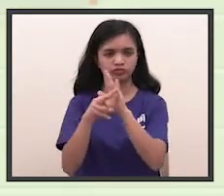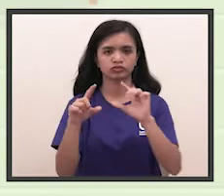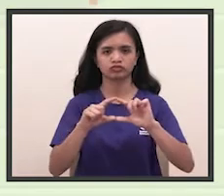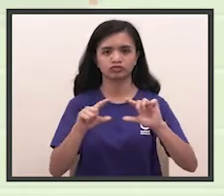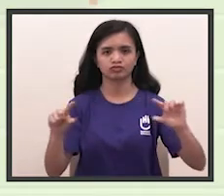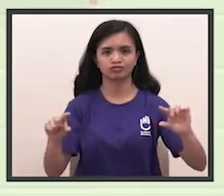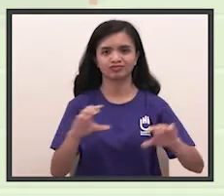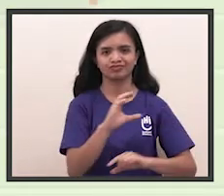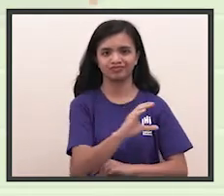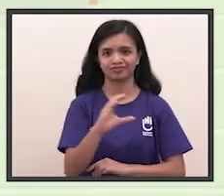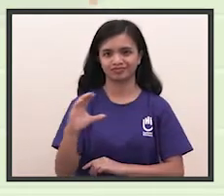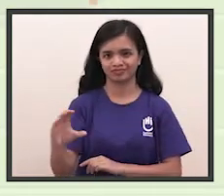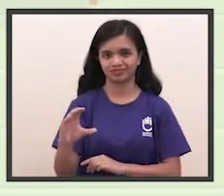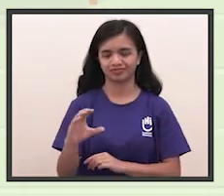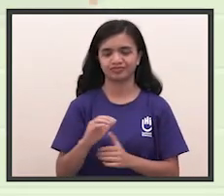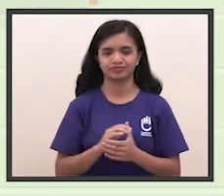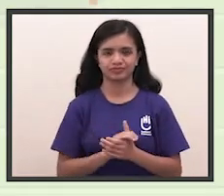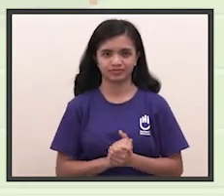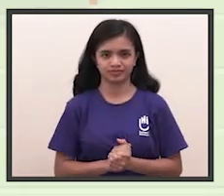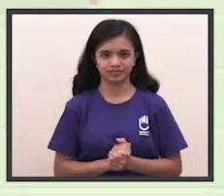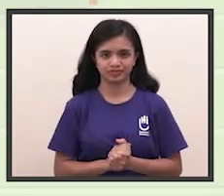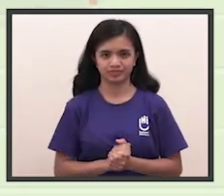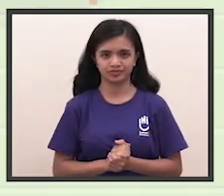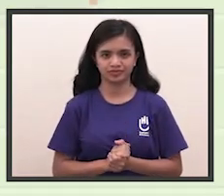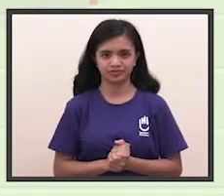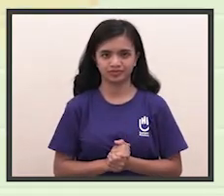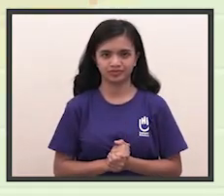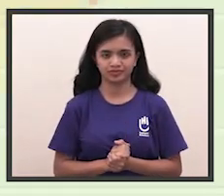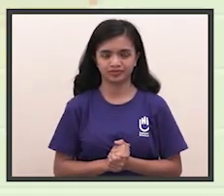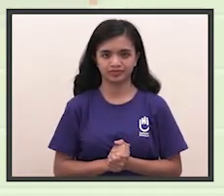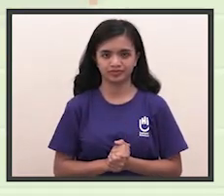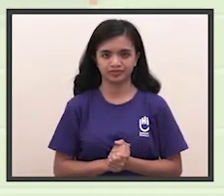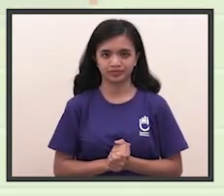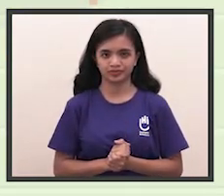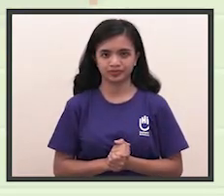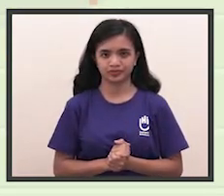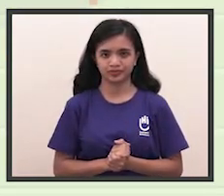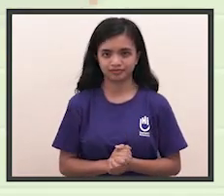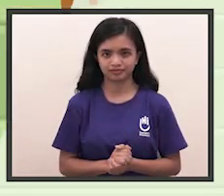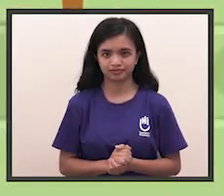subtitles or text to pictures or videos.